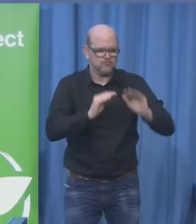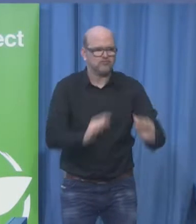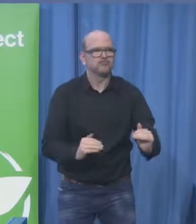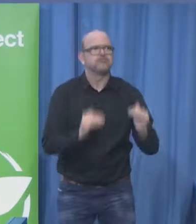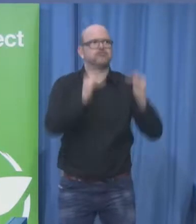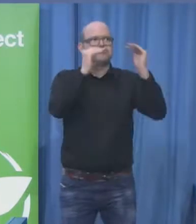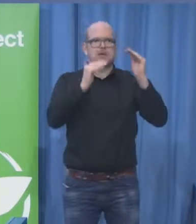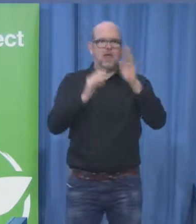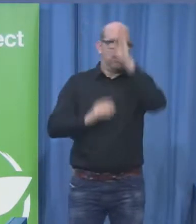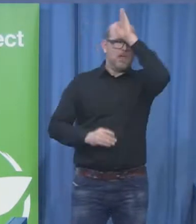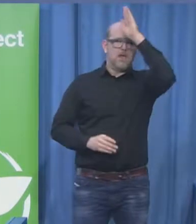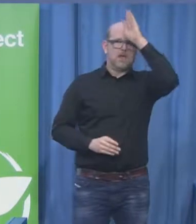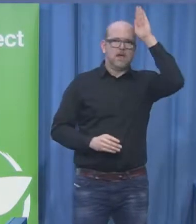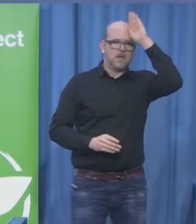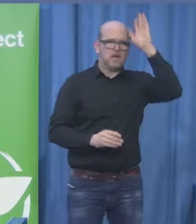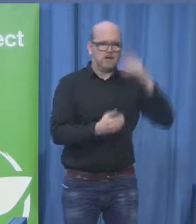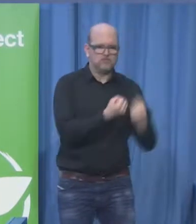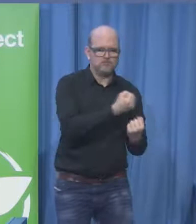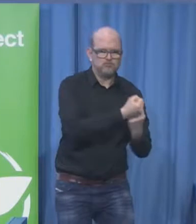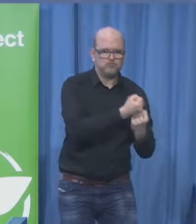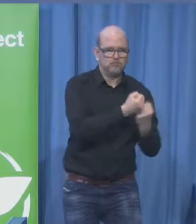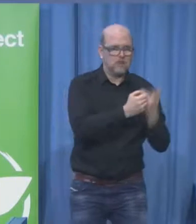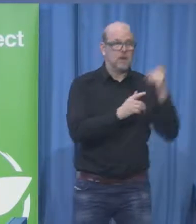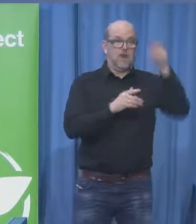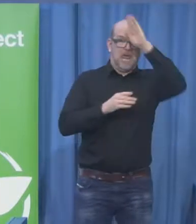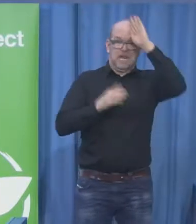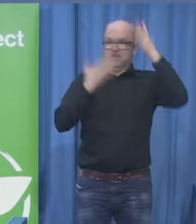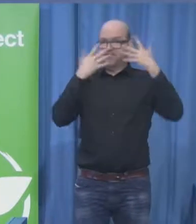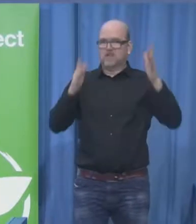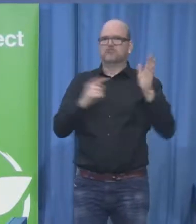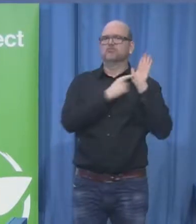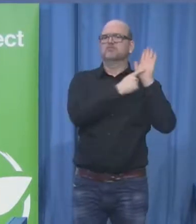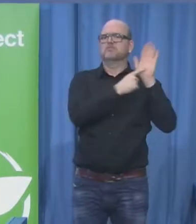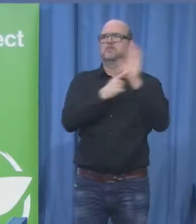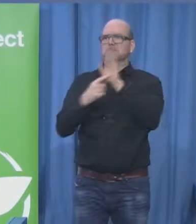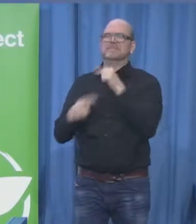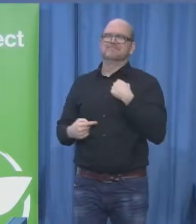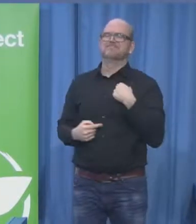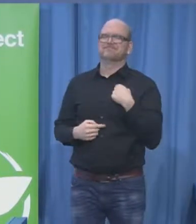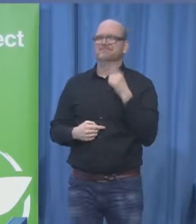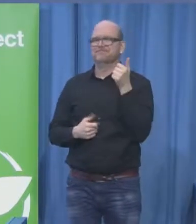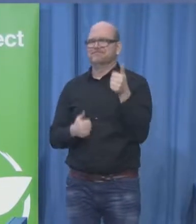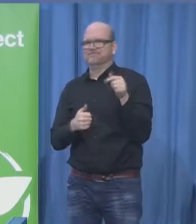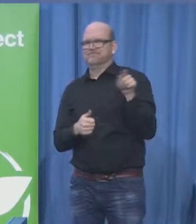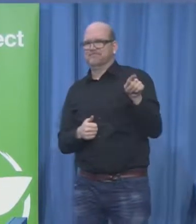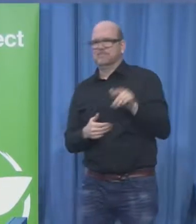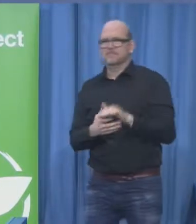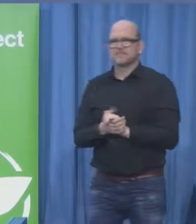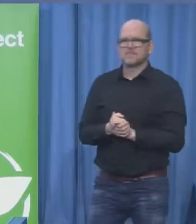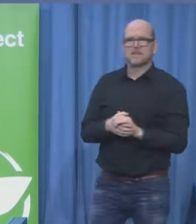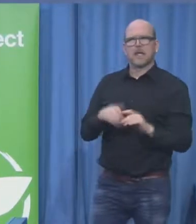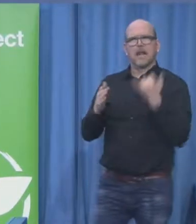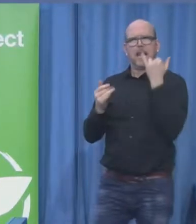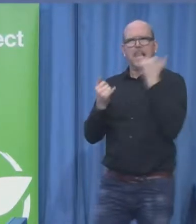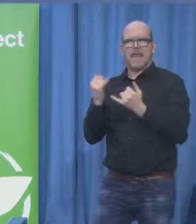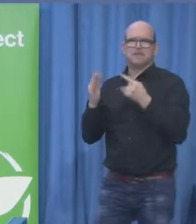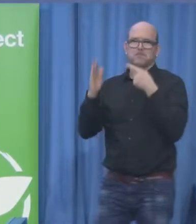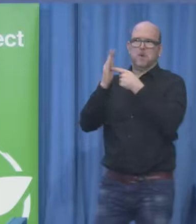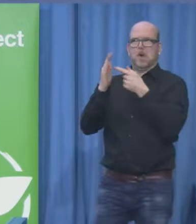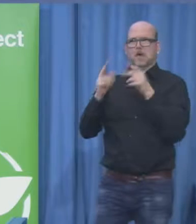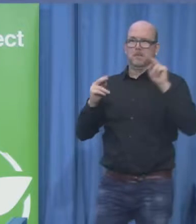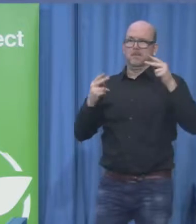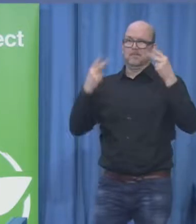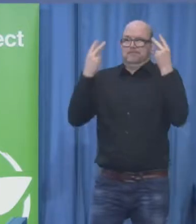out all of the problems in the world, why does disability matter? Because we are celebrating the